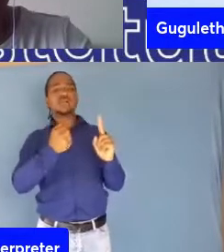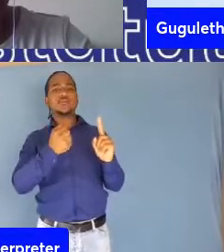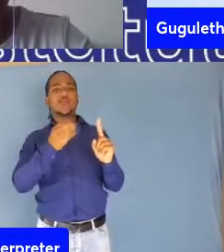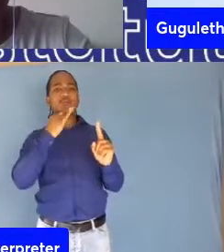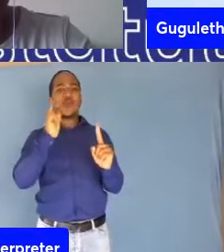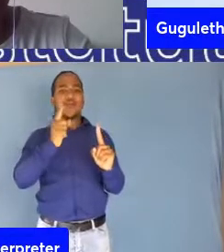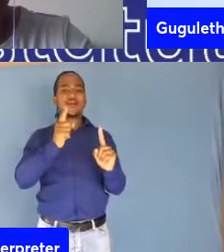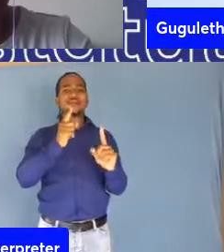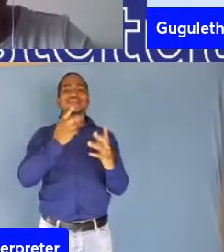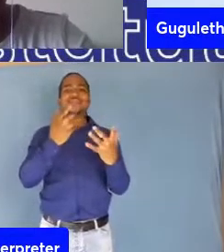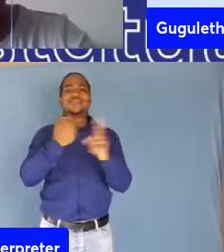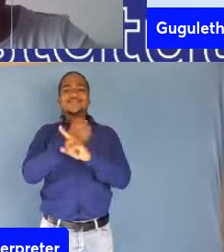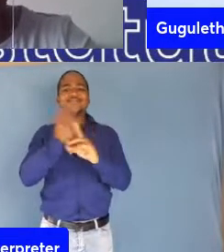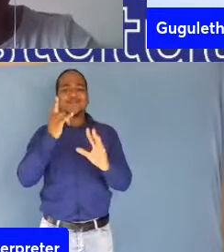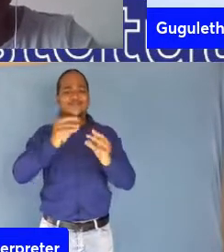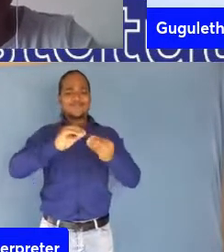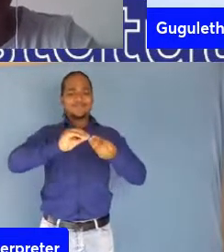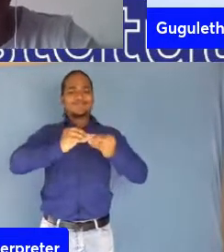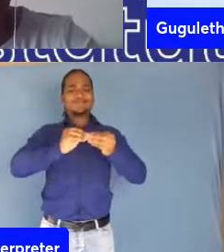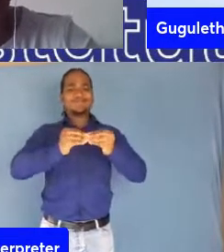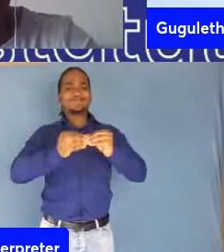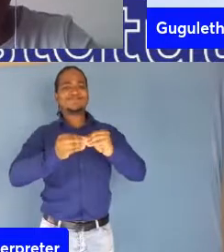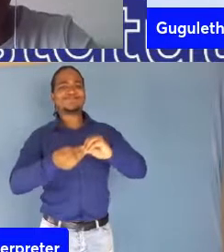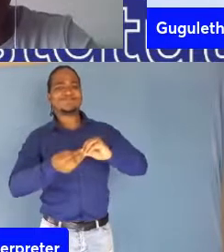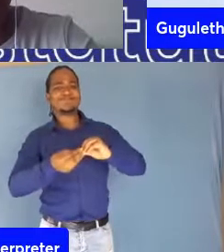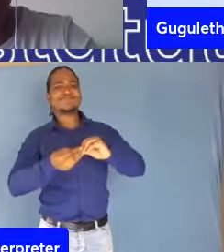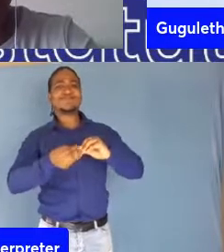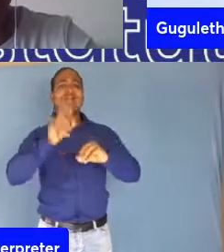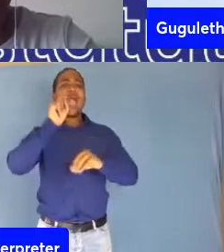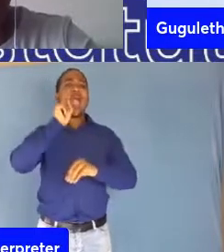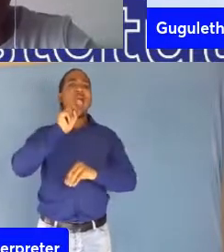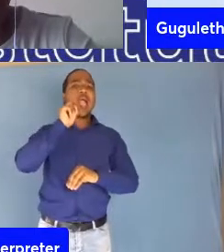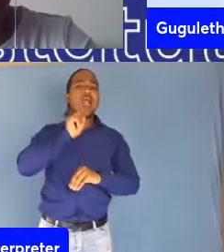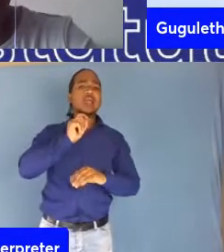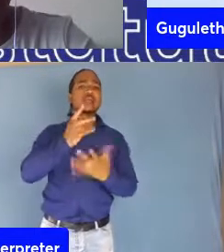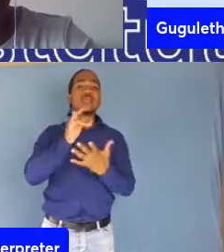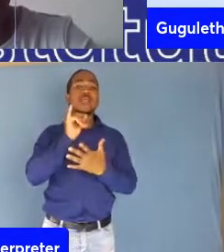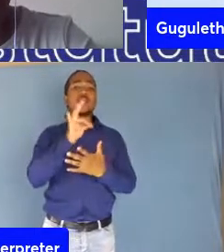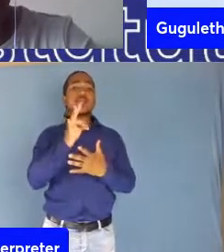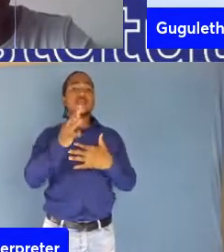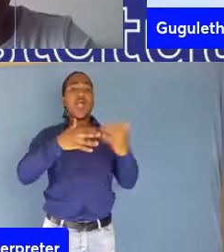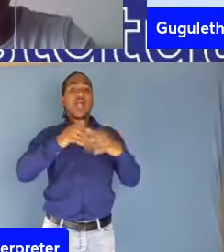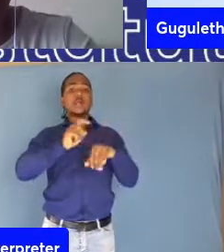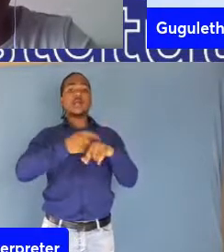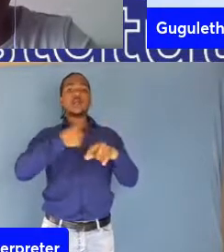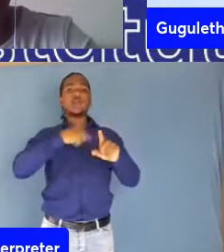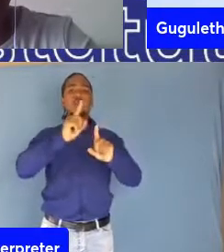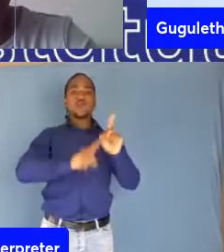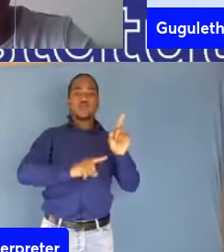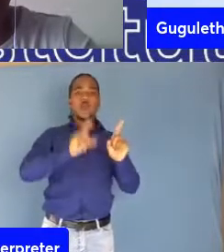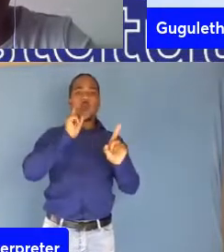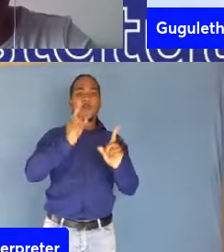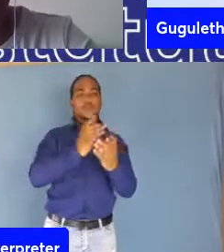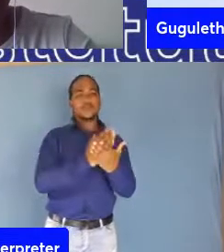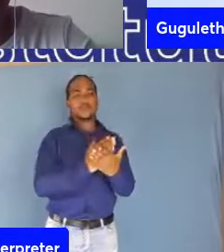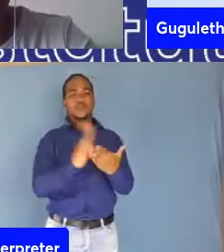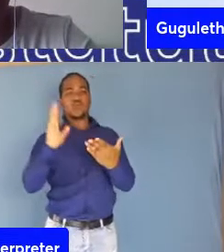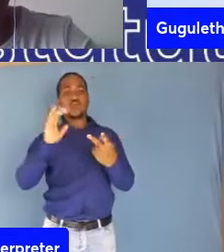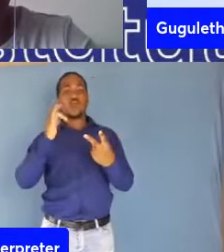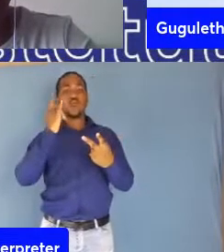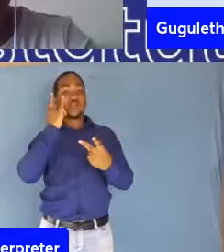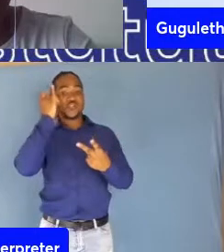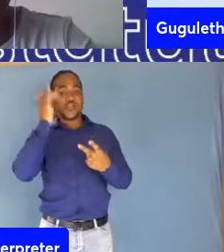age appropriate, that is simple. If we fail at anything, we need to remove the shame and the guilt.